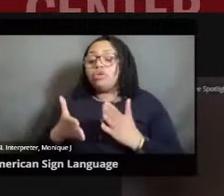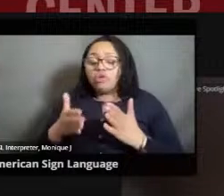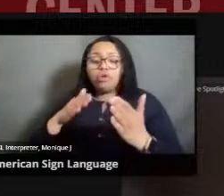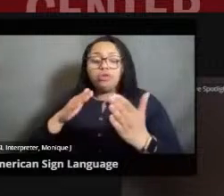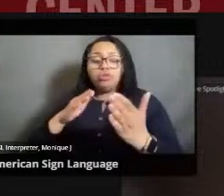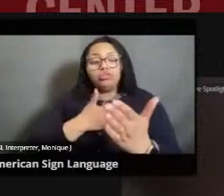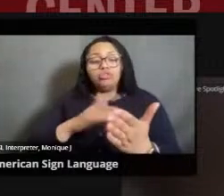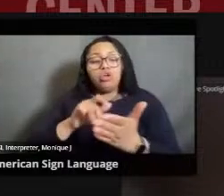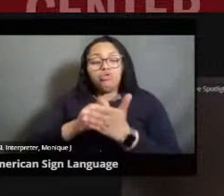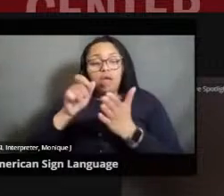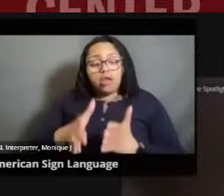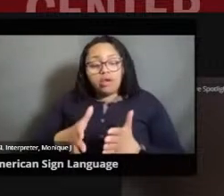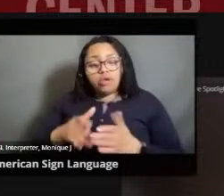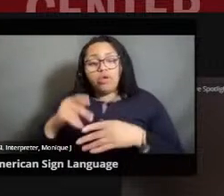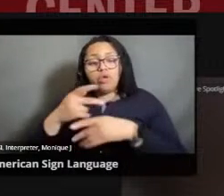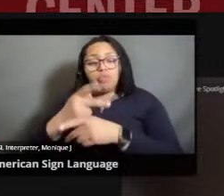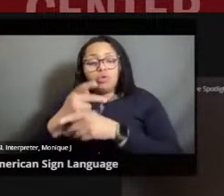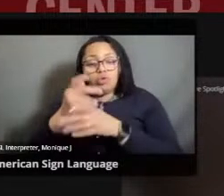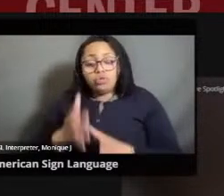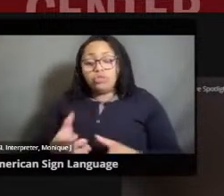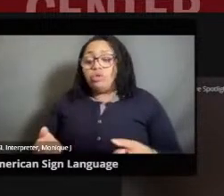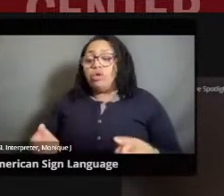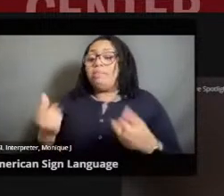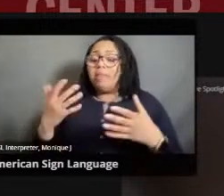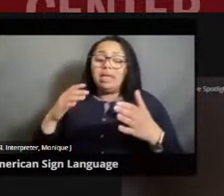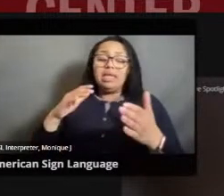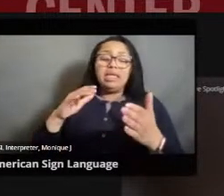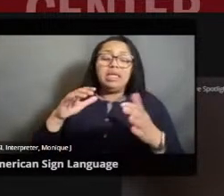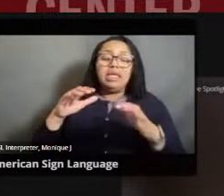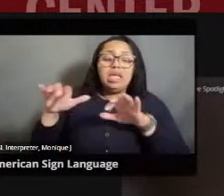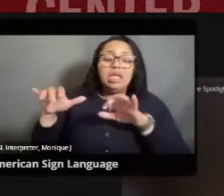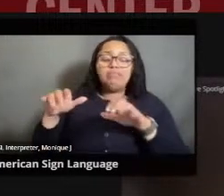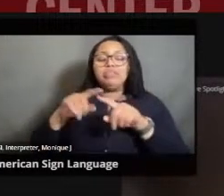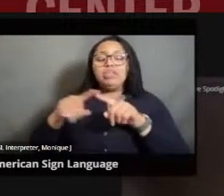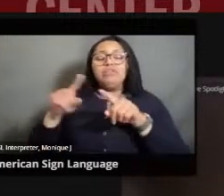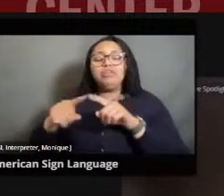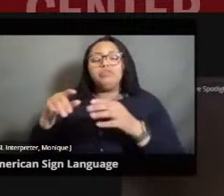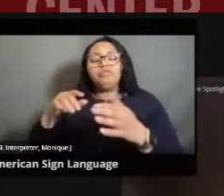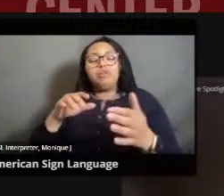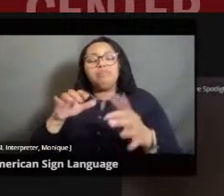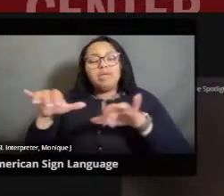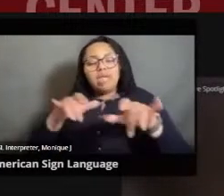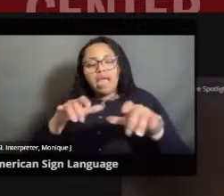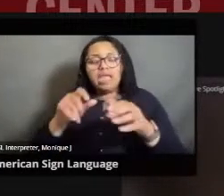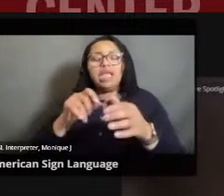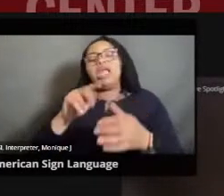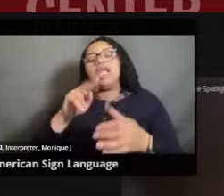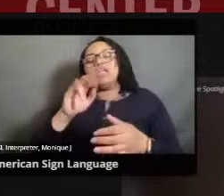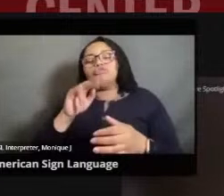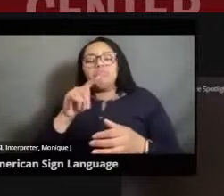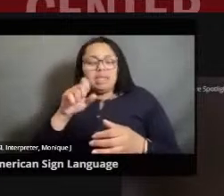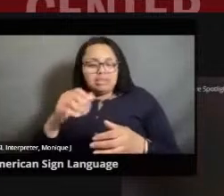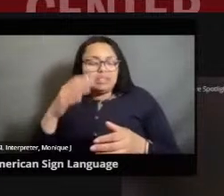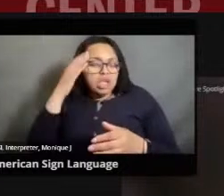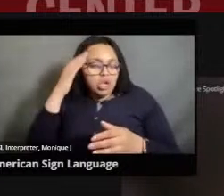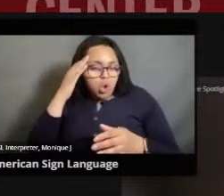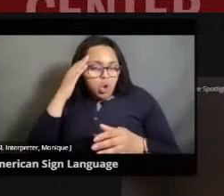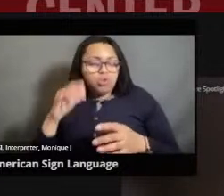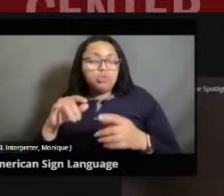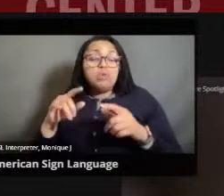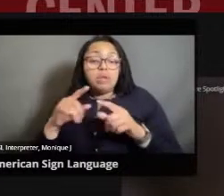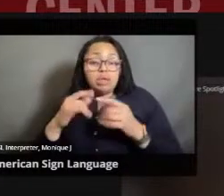and multi-instrumentalist, Steph Reed is known to affect audiences with his spiritual, uplifting energy and